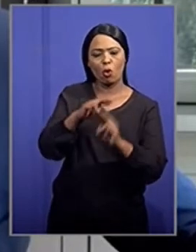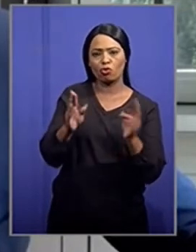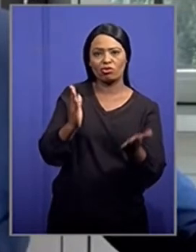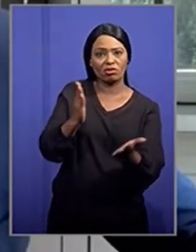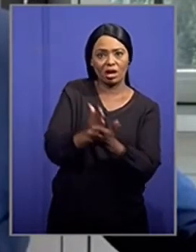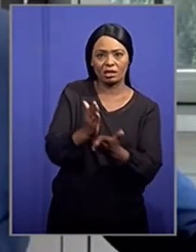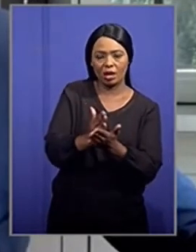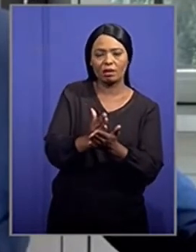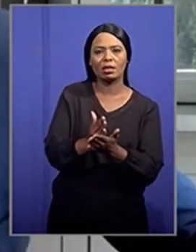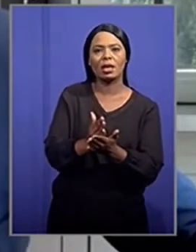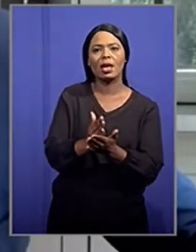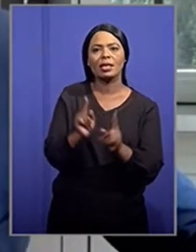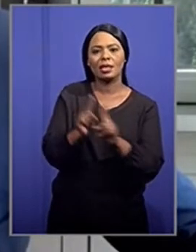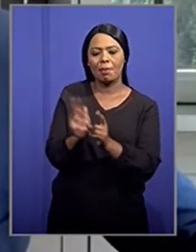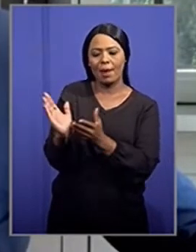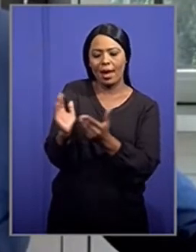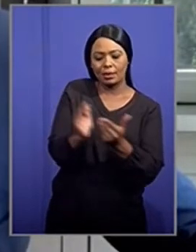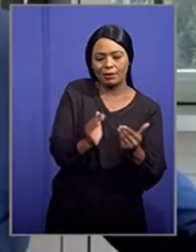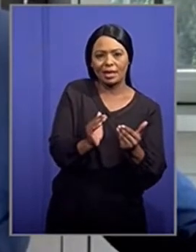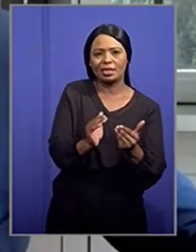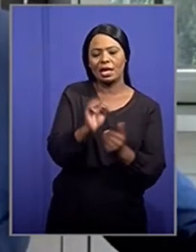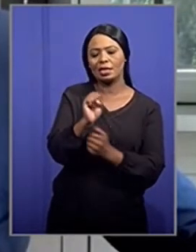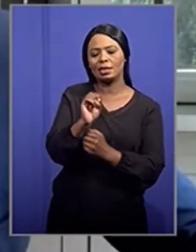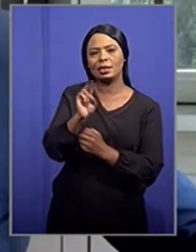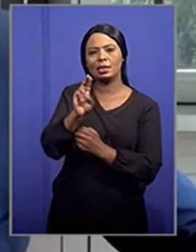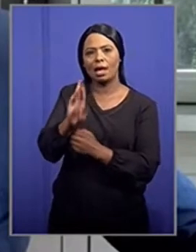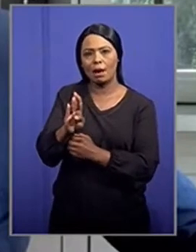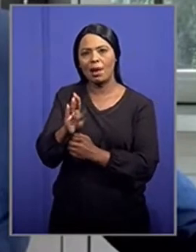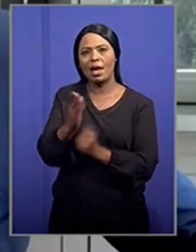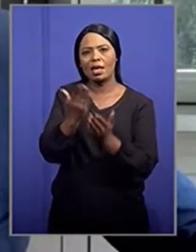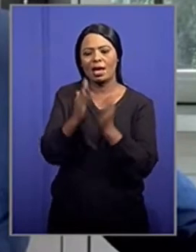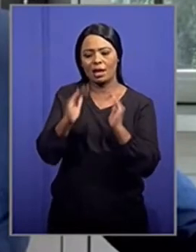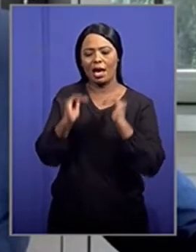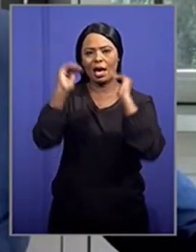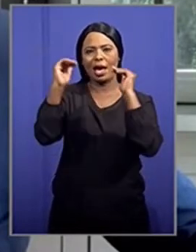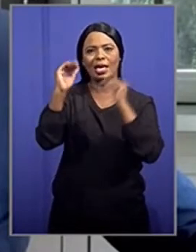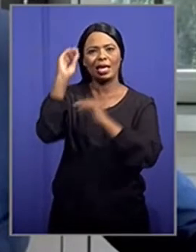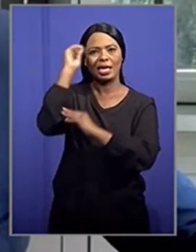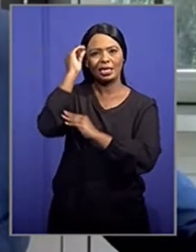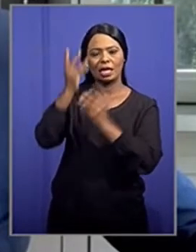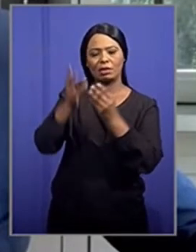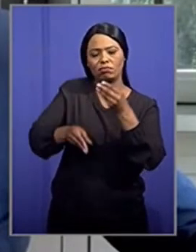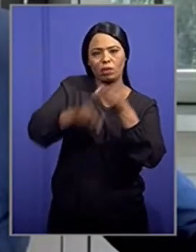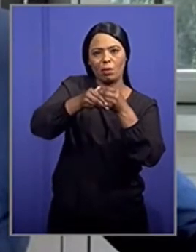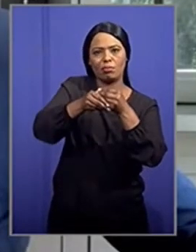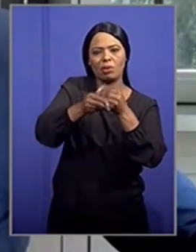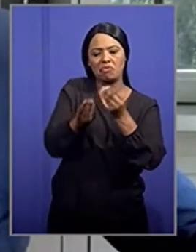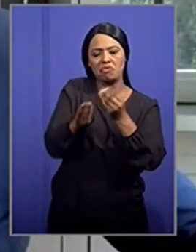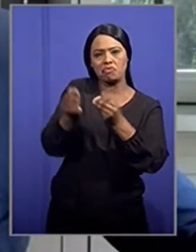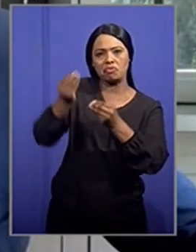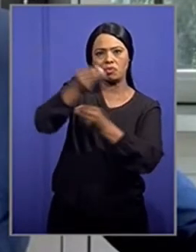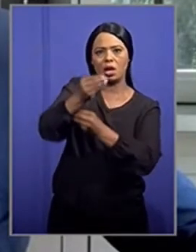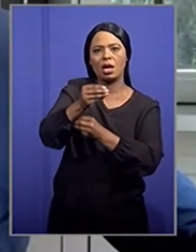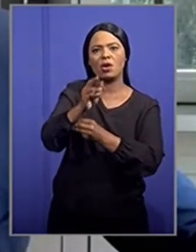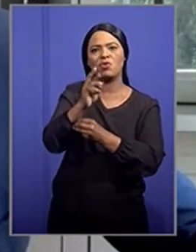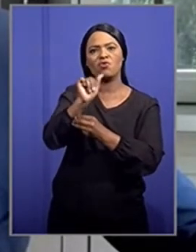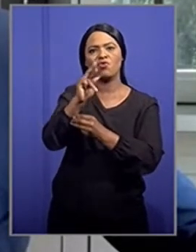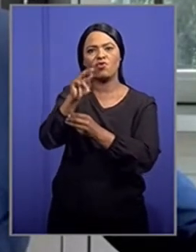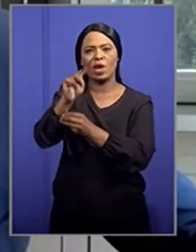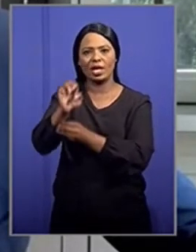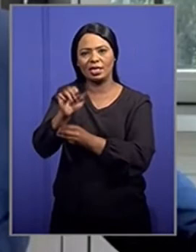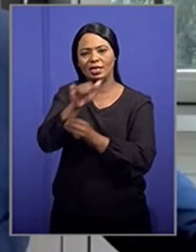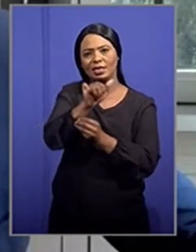And we would expect the SARB to hike interest rates by 25 basis points, but we would not be surprised to